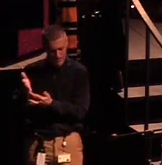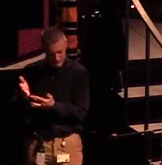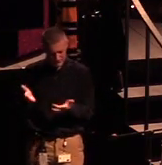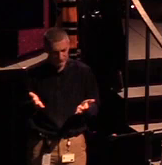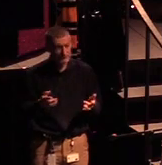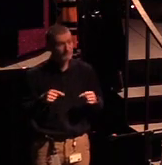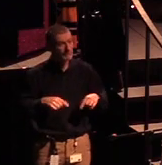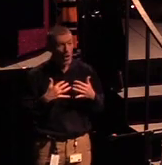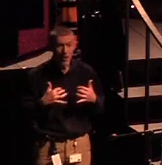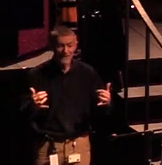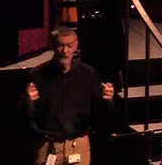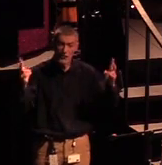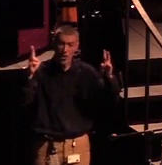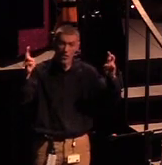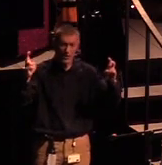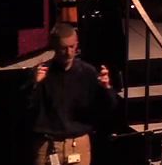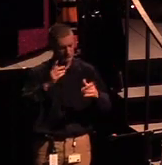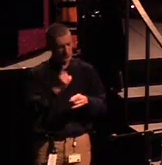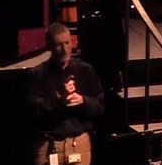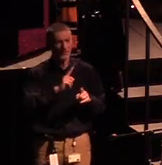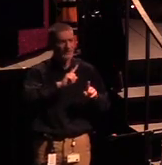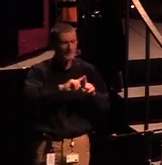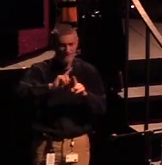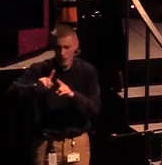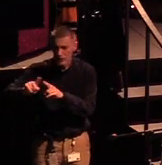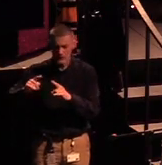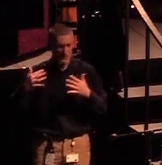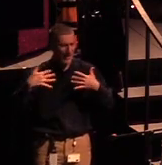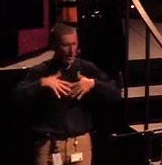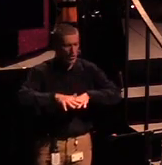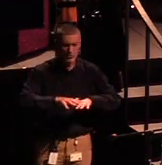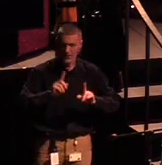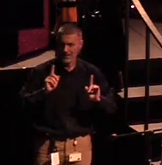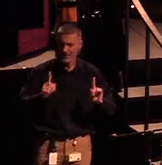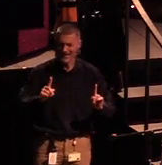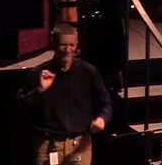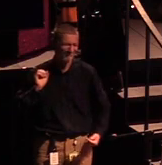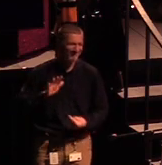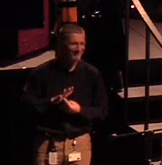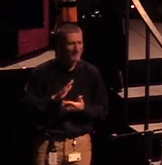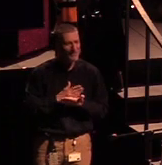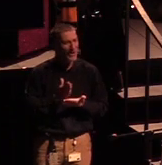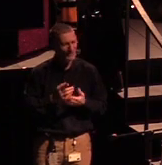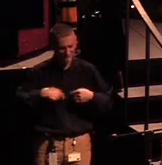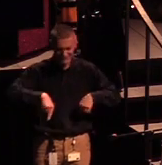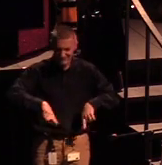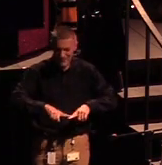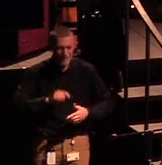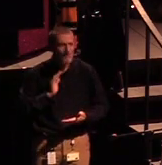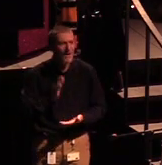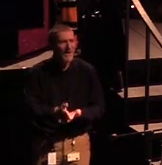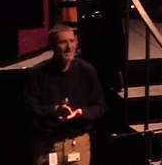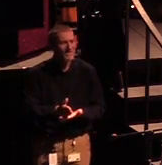conference themes today around diversity and inclusion are something that's absolutely central to what we believe in and what we do